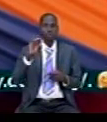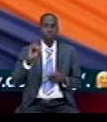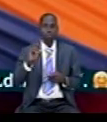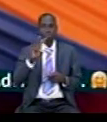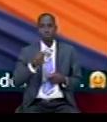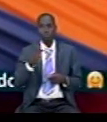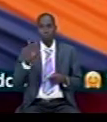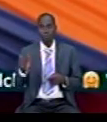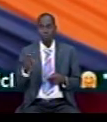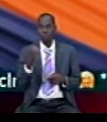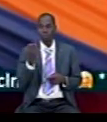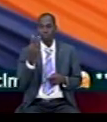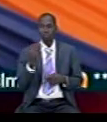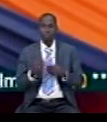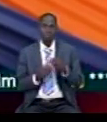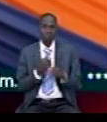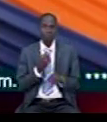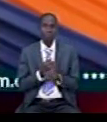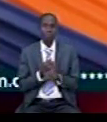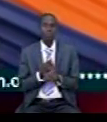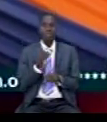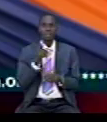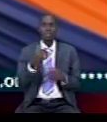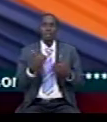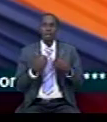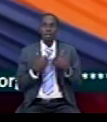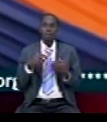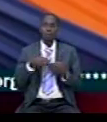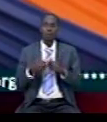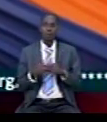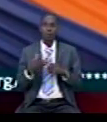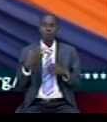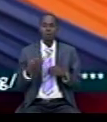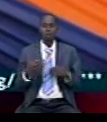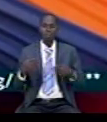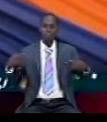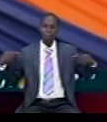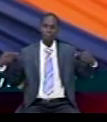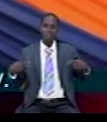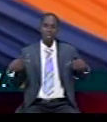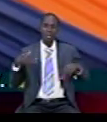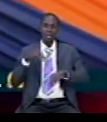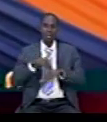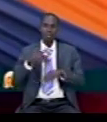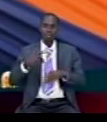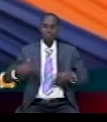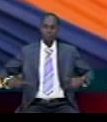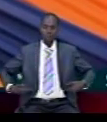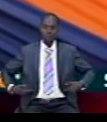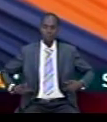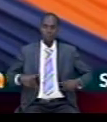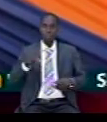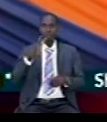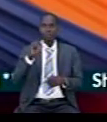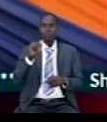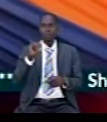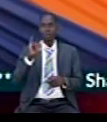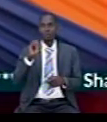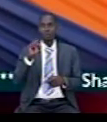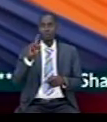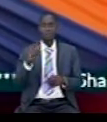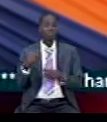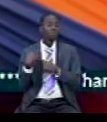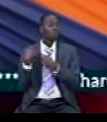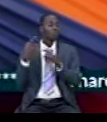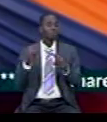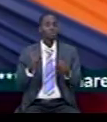2022, 12 years, I have problem of waist pain arthritis. And since then, I've been going for medication in